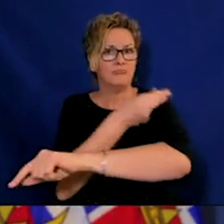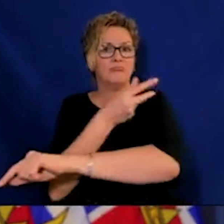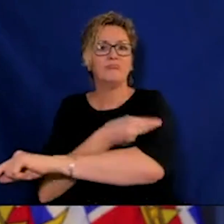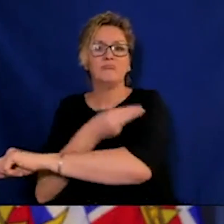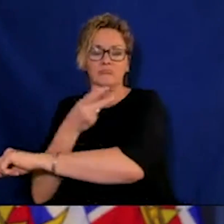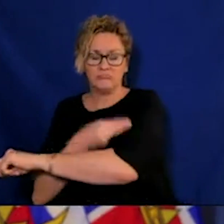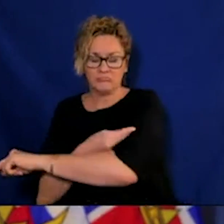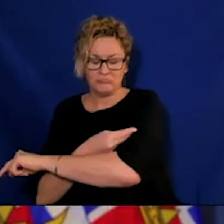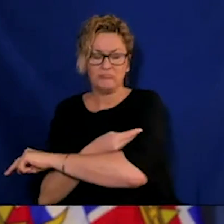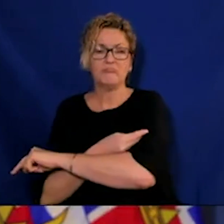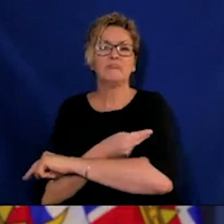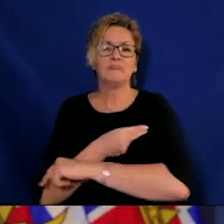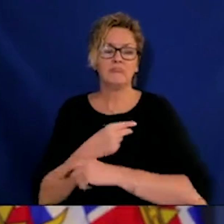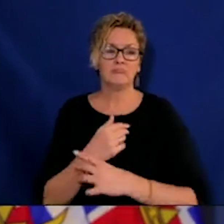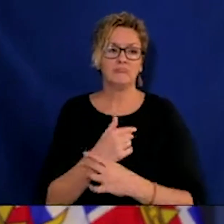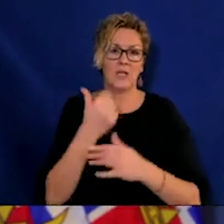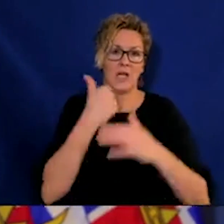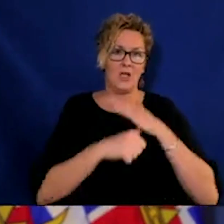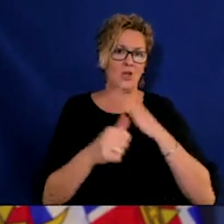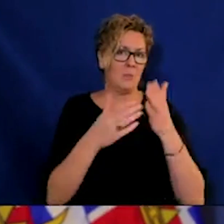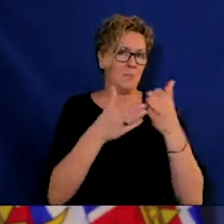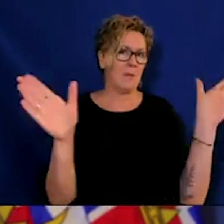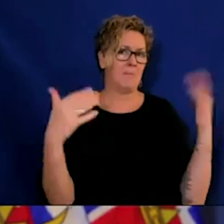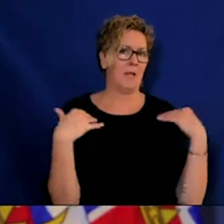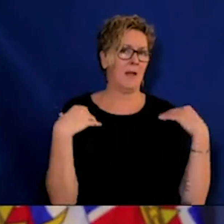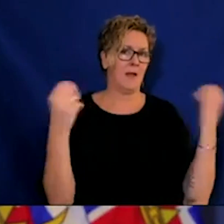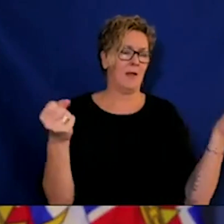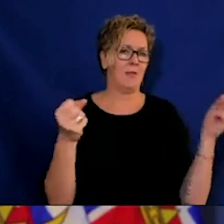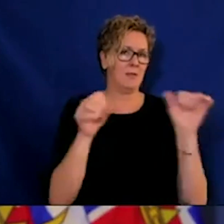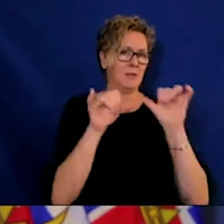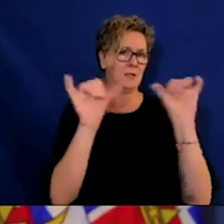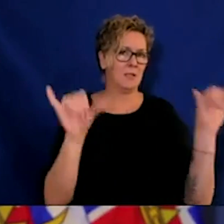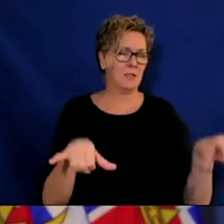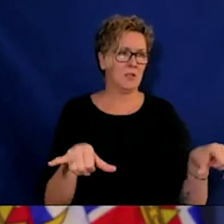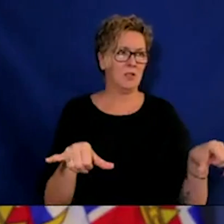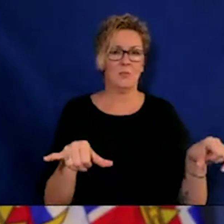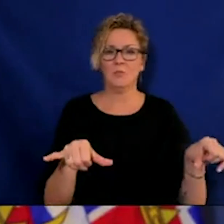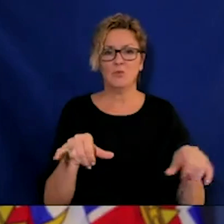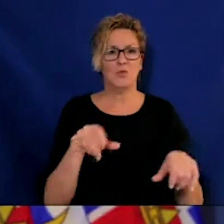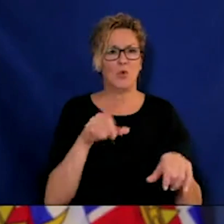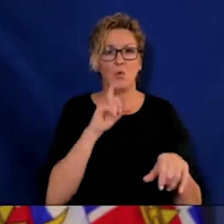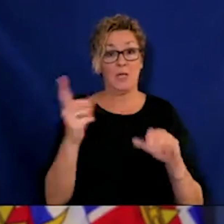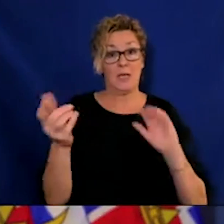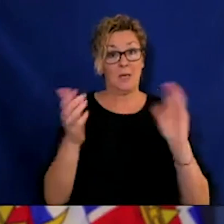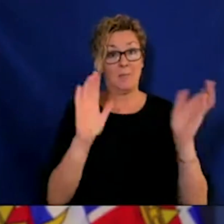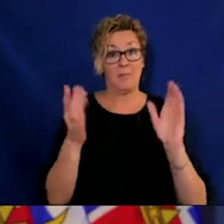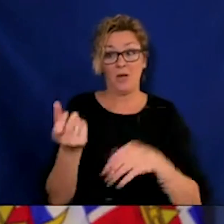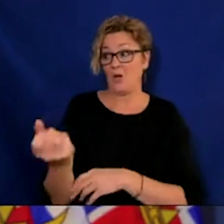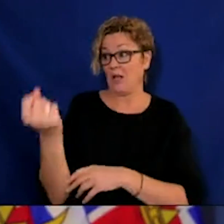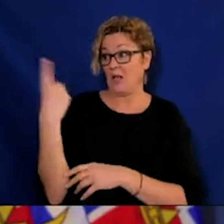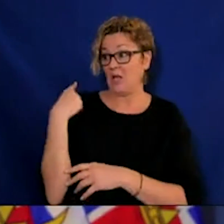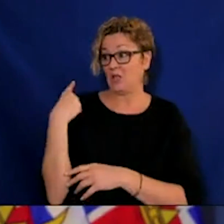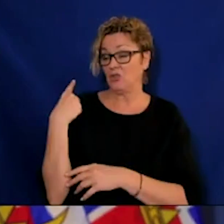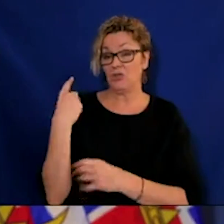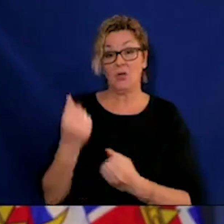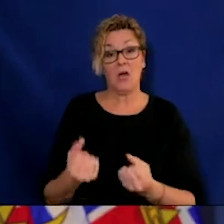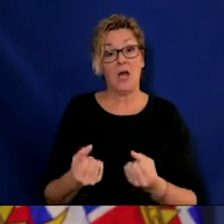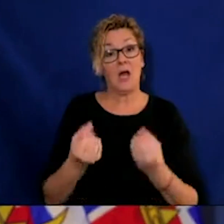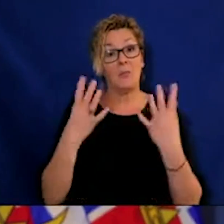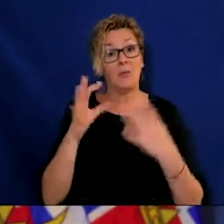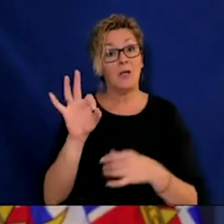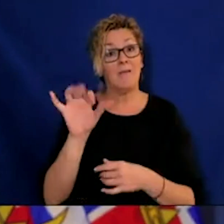of influenza administered by public health. So we are in the hundreds of thousands ahead of last year in terms of the